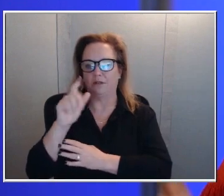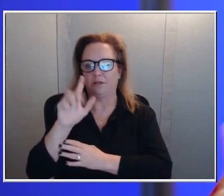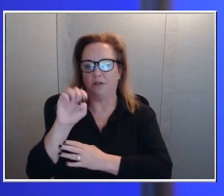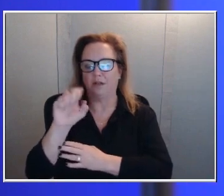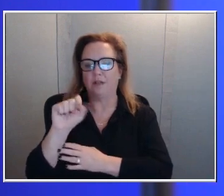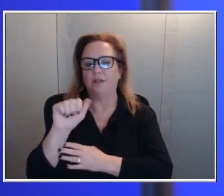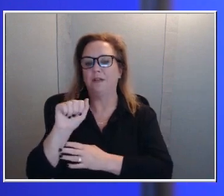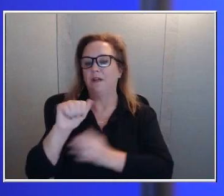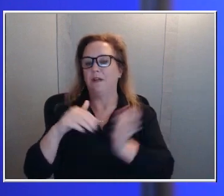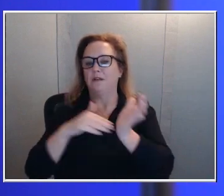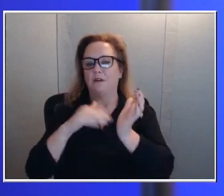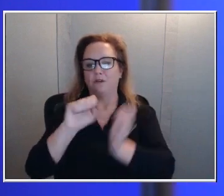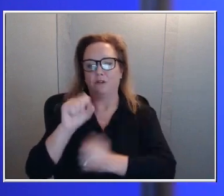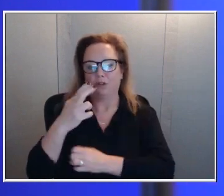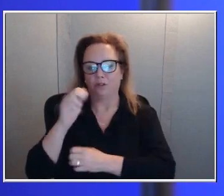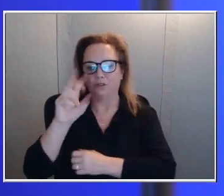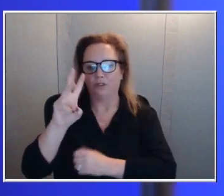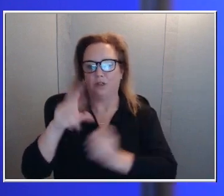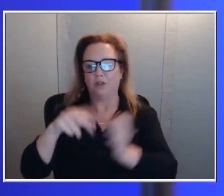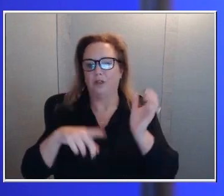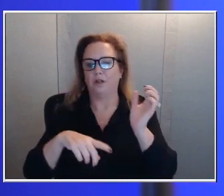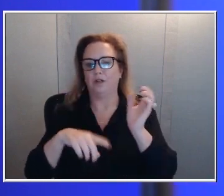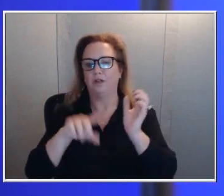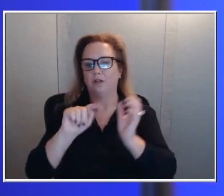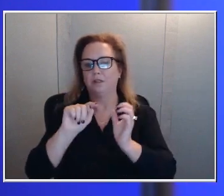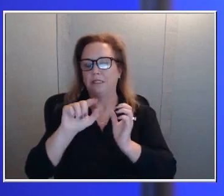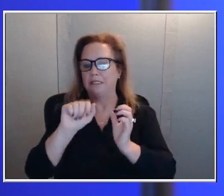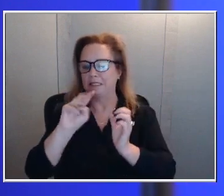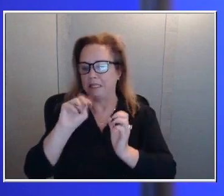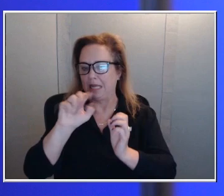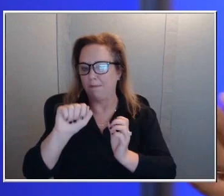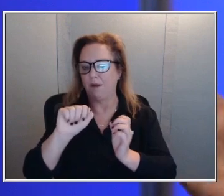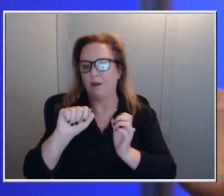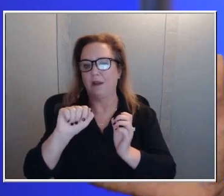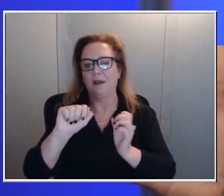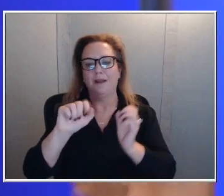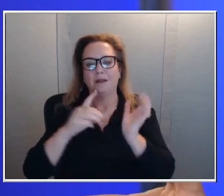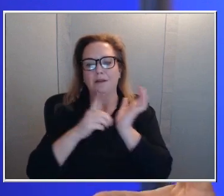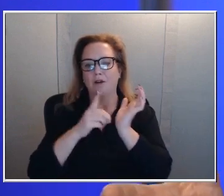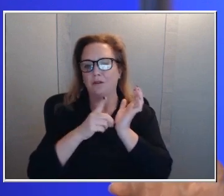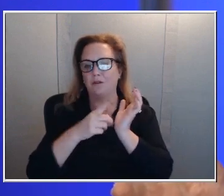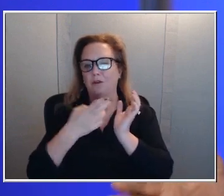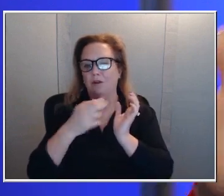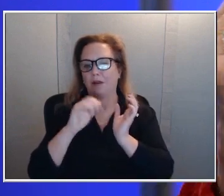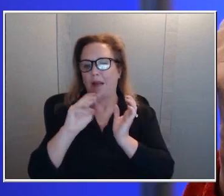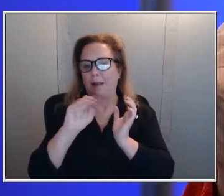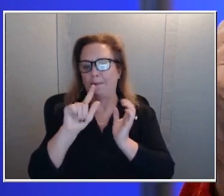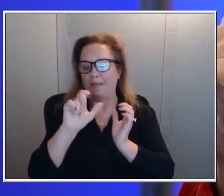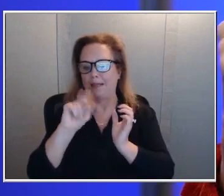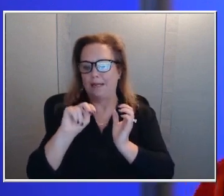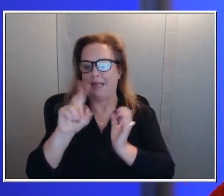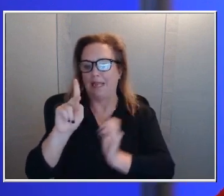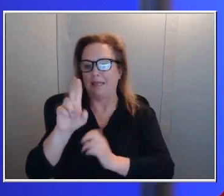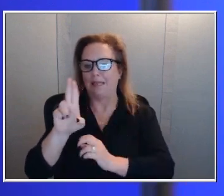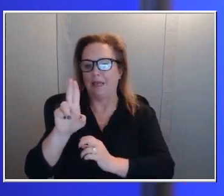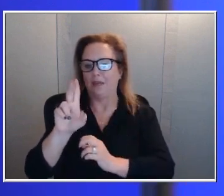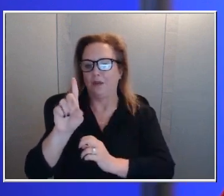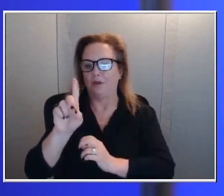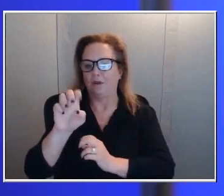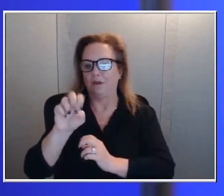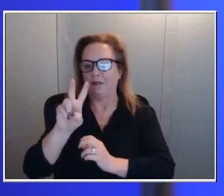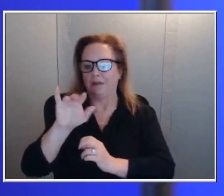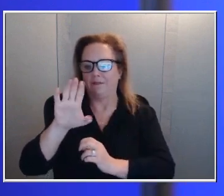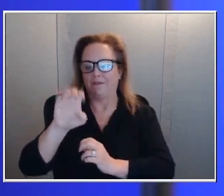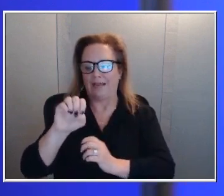Shaw, nurse Tamara Emek, Dr. Mark Hamlin, and the KU device team, who watch us with